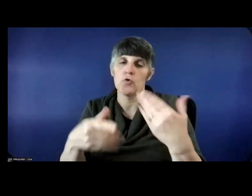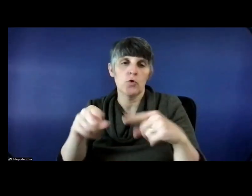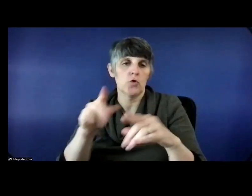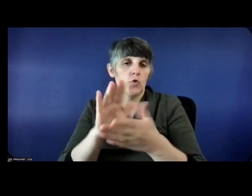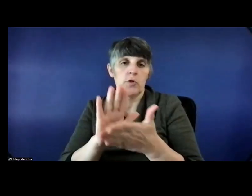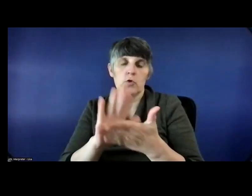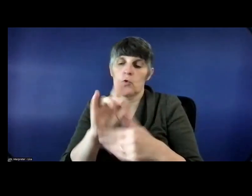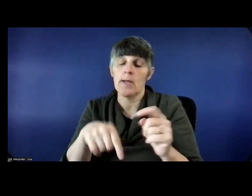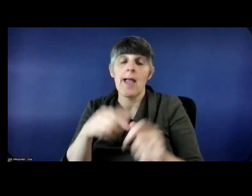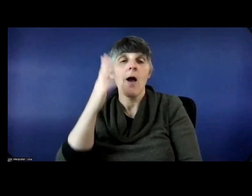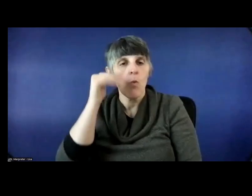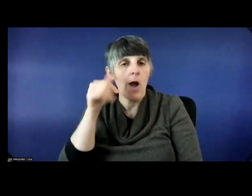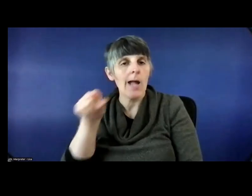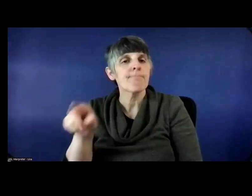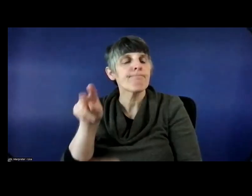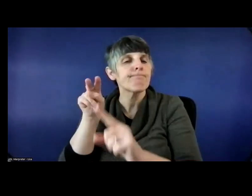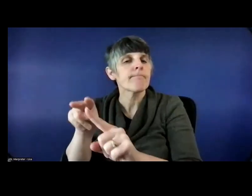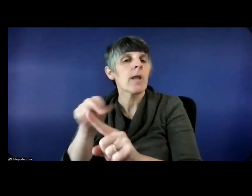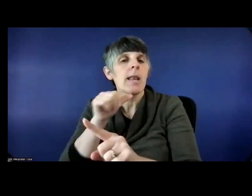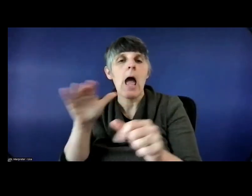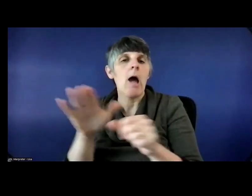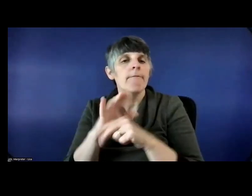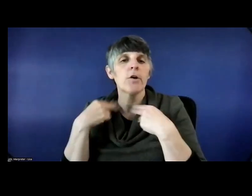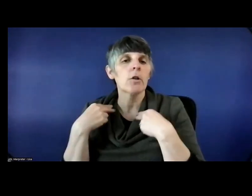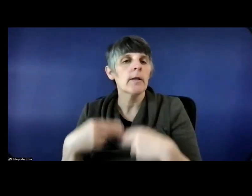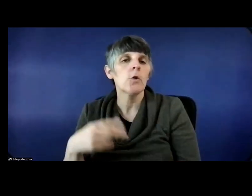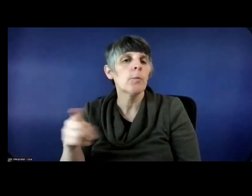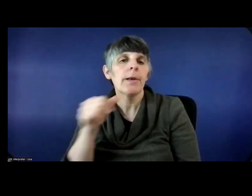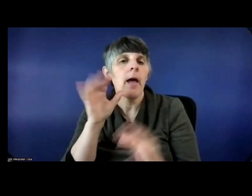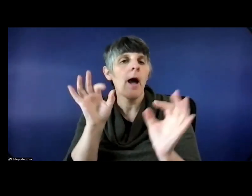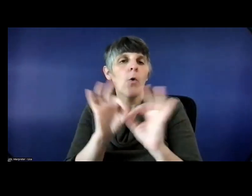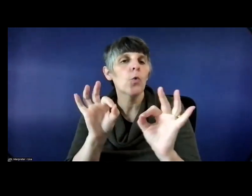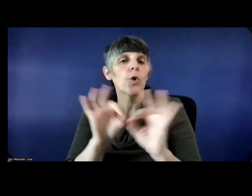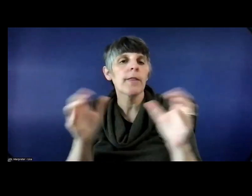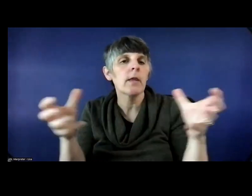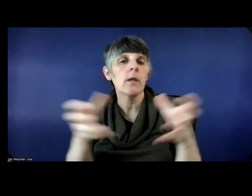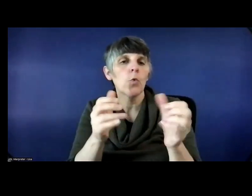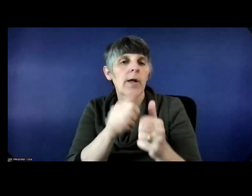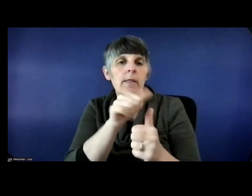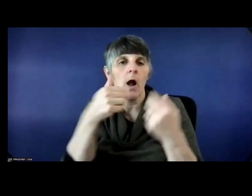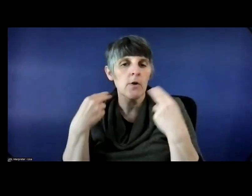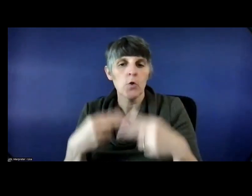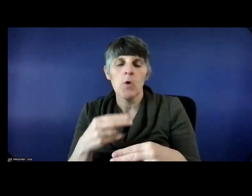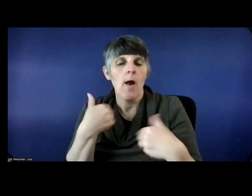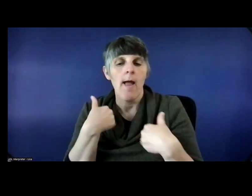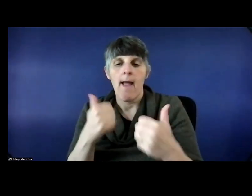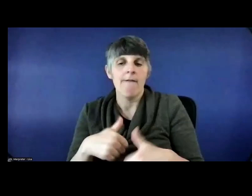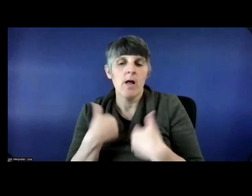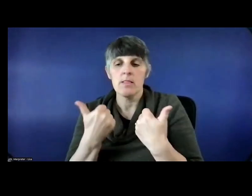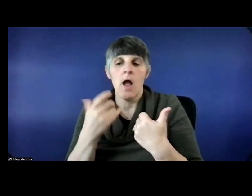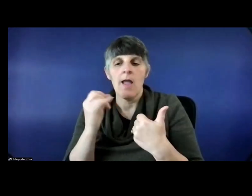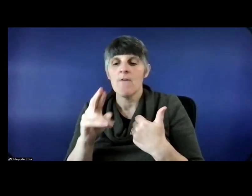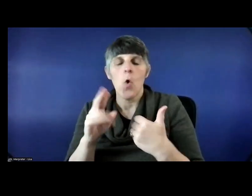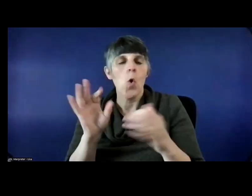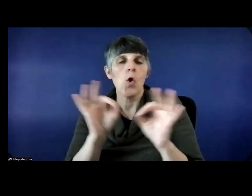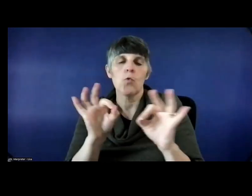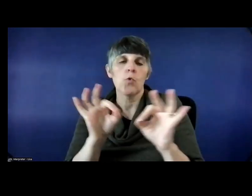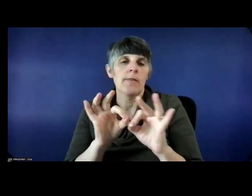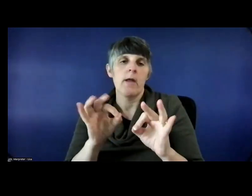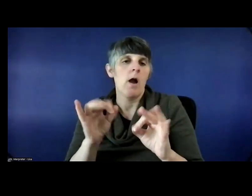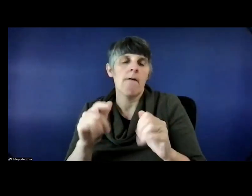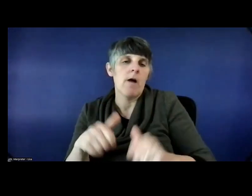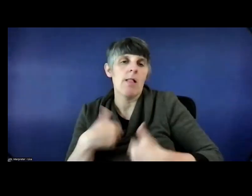school because he is considered not fully human and not worthy of being with other humans or receiving a life or worthy of receiving